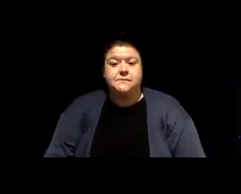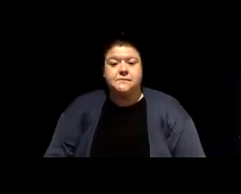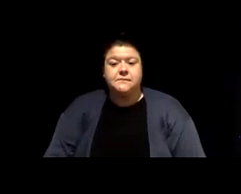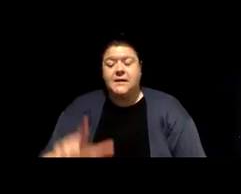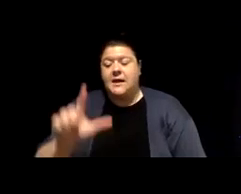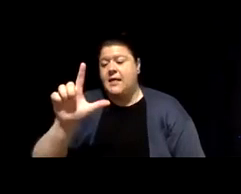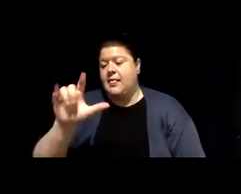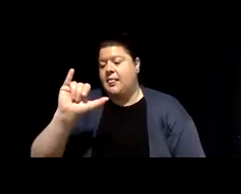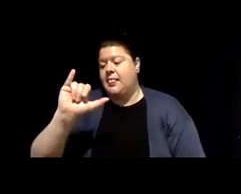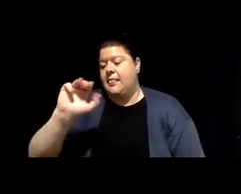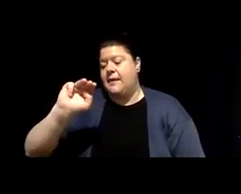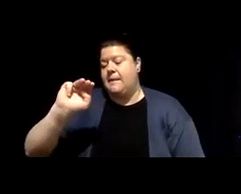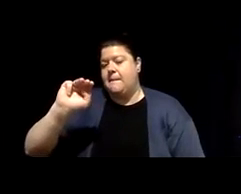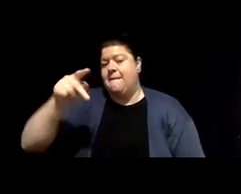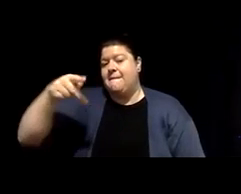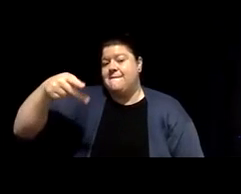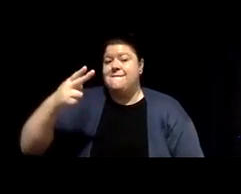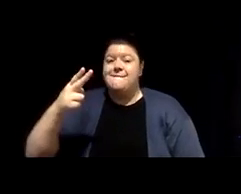Lymphedema.